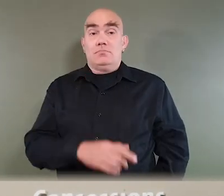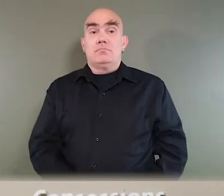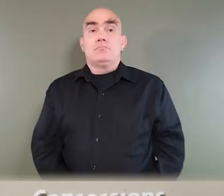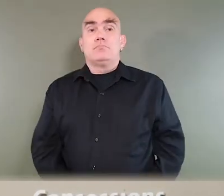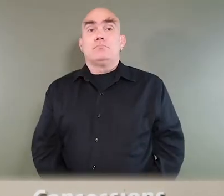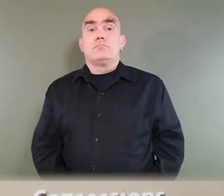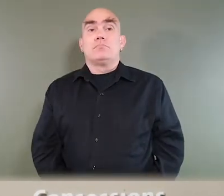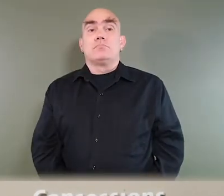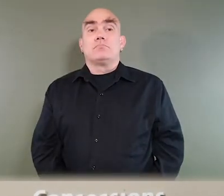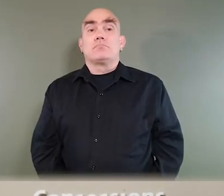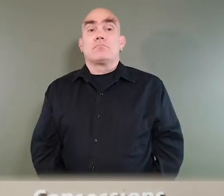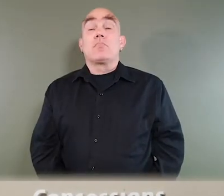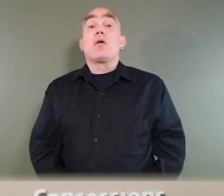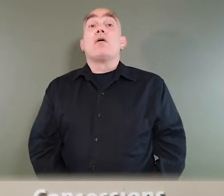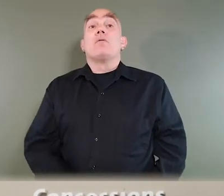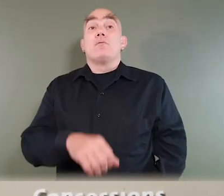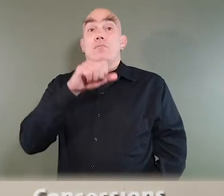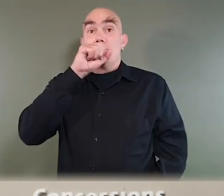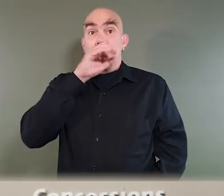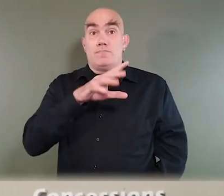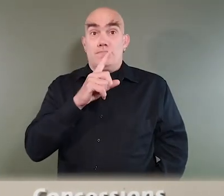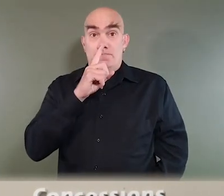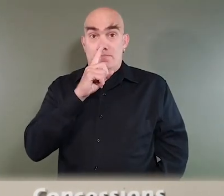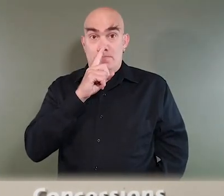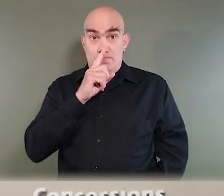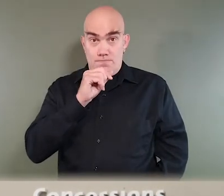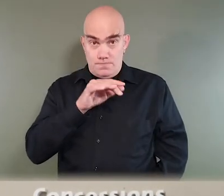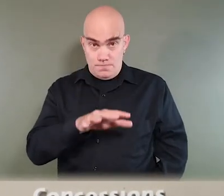Big breath out through the nose.